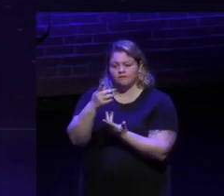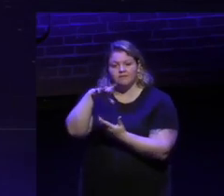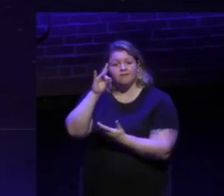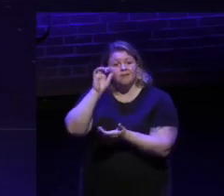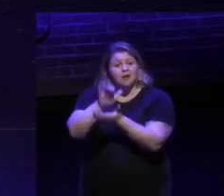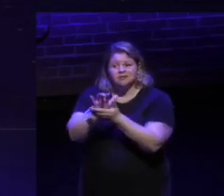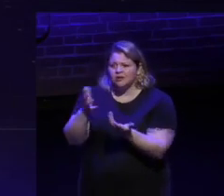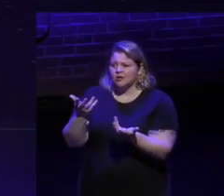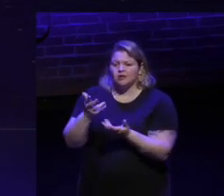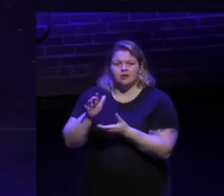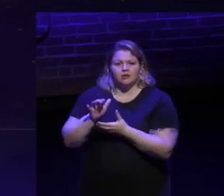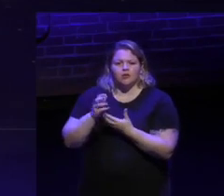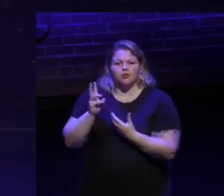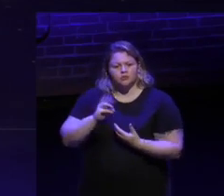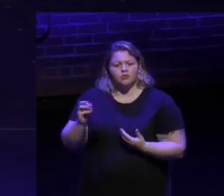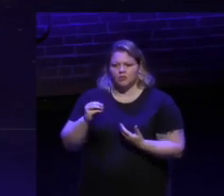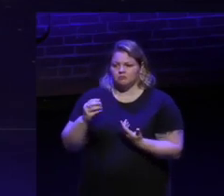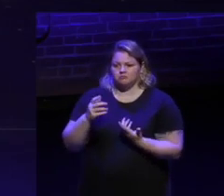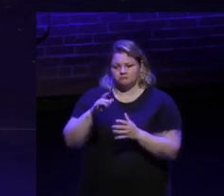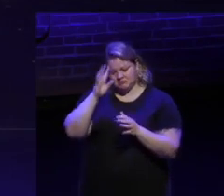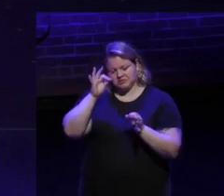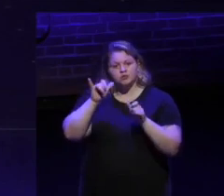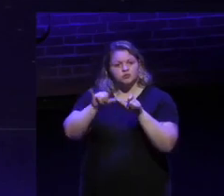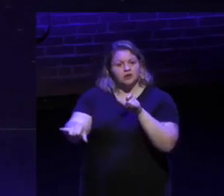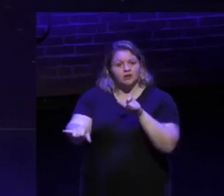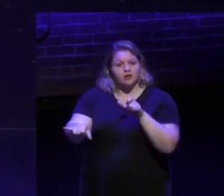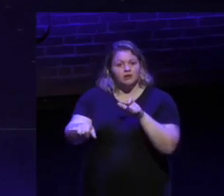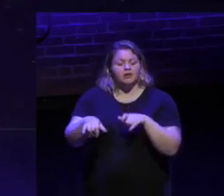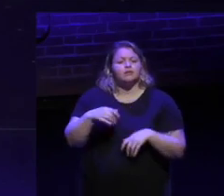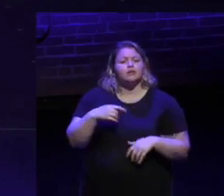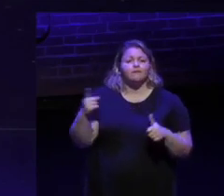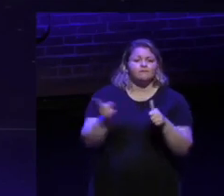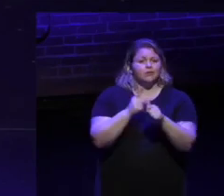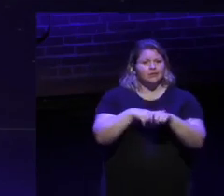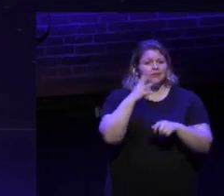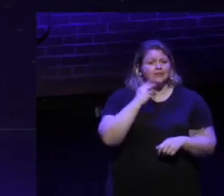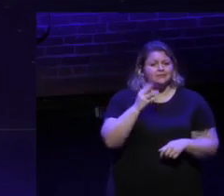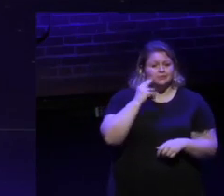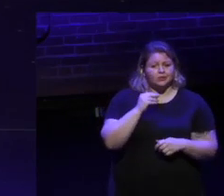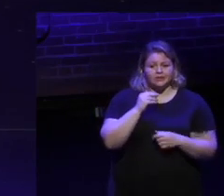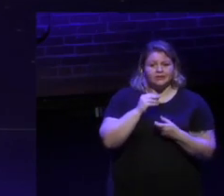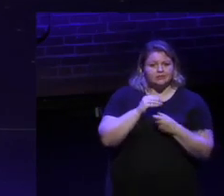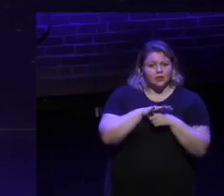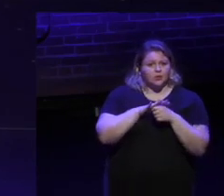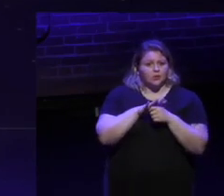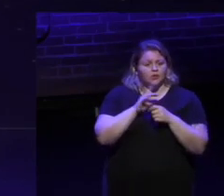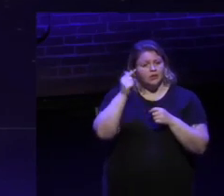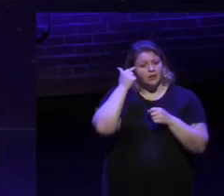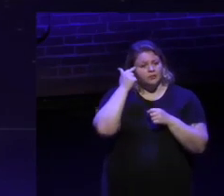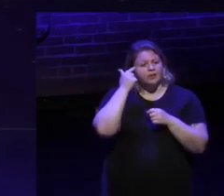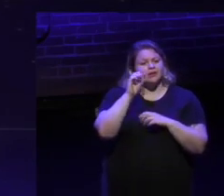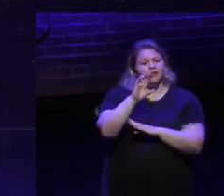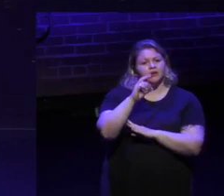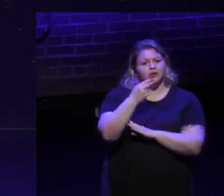mayor of Salem, although I have been mayor for the last 16 years. My first experience in local government was working for the city of Chelsea as they came out of receivership, a city